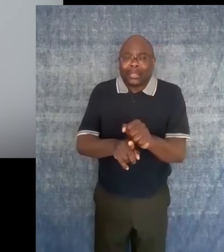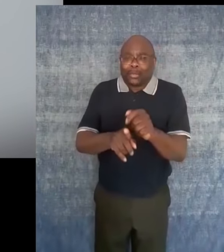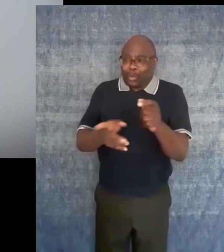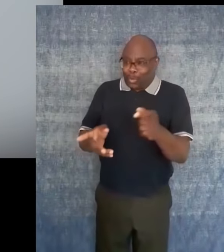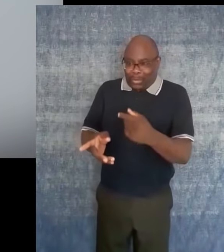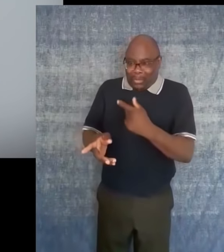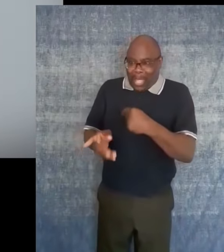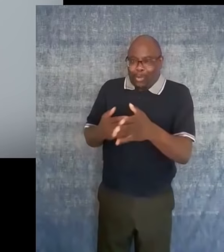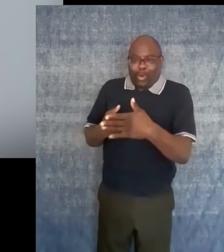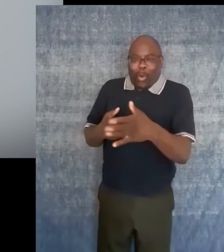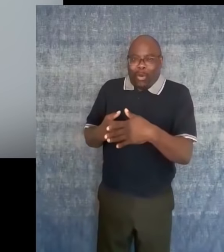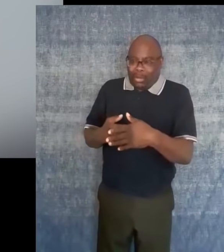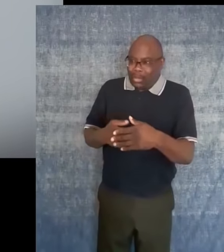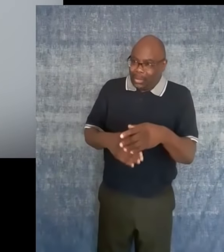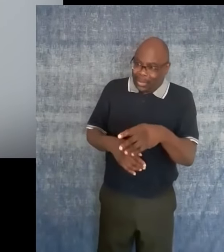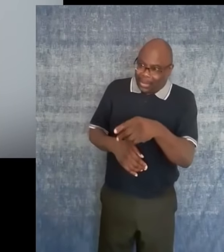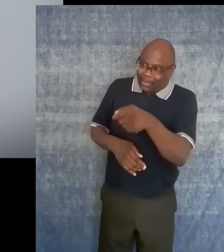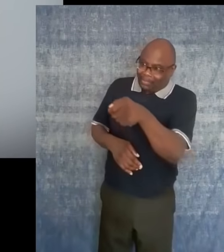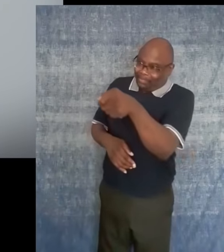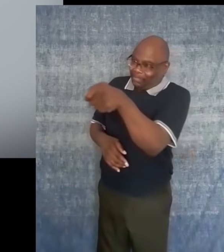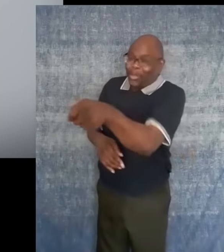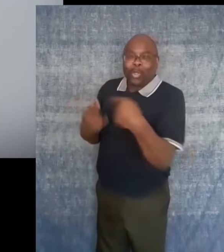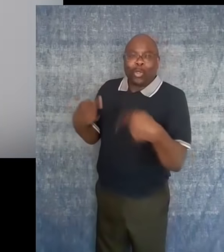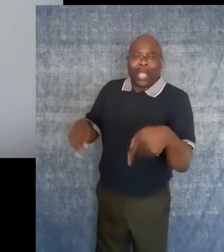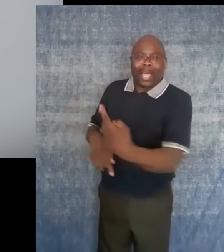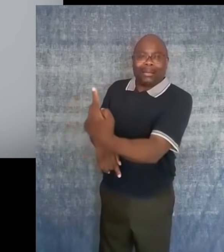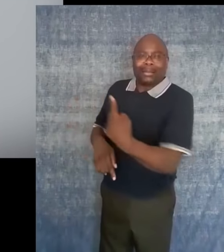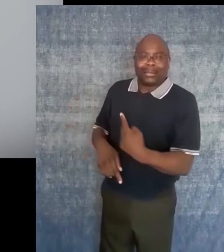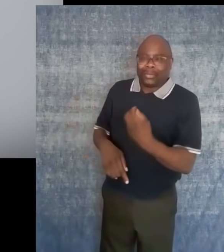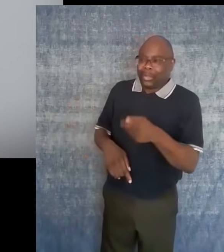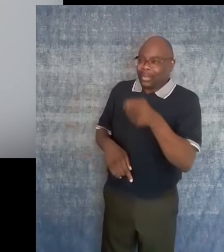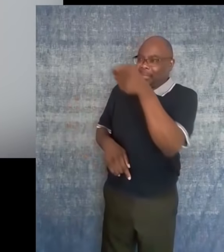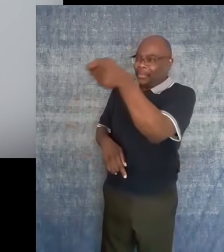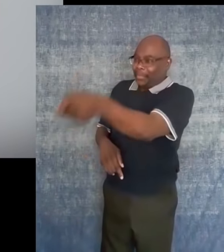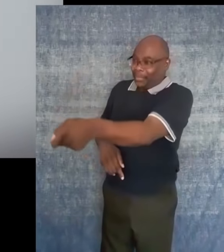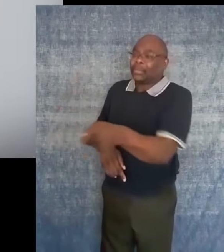bag through the door. He couldn't come in. And he just